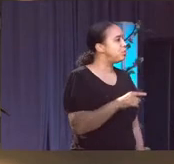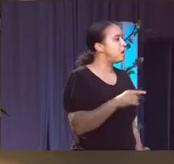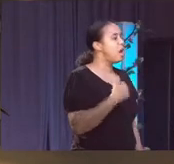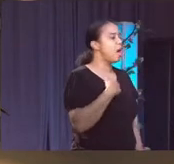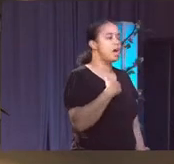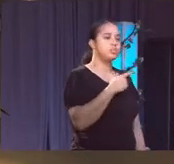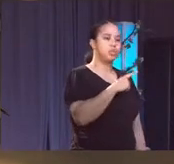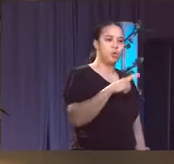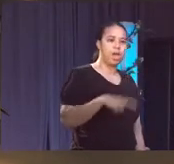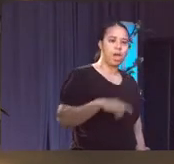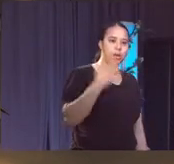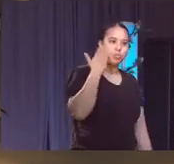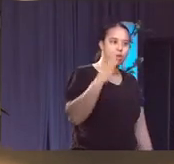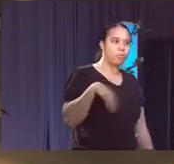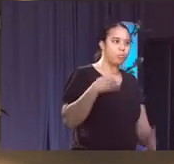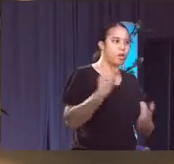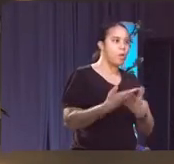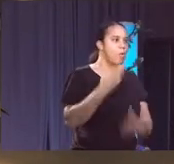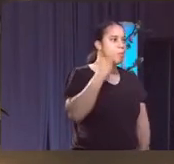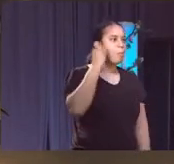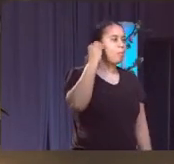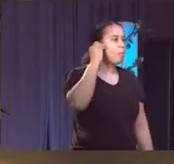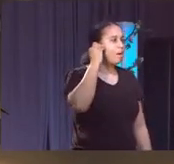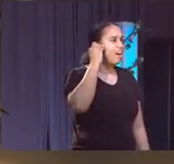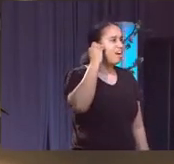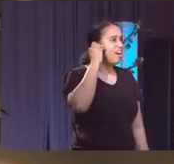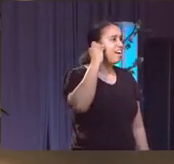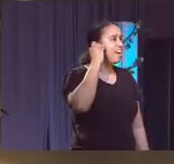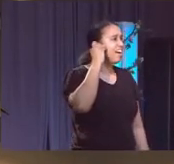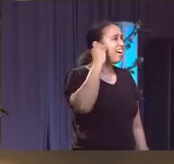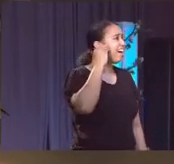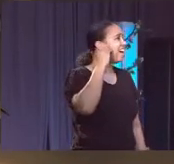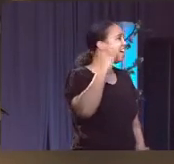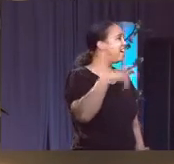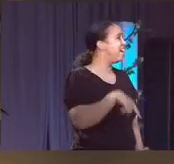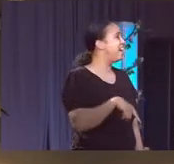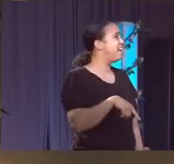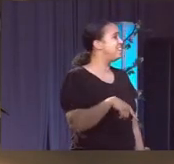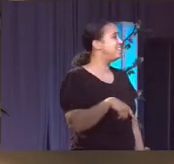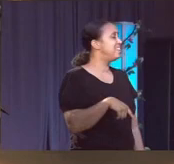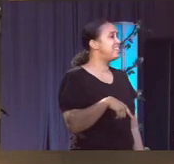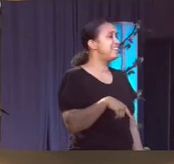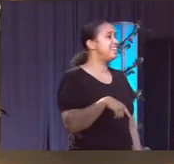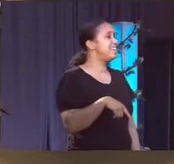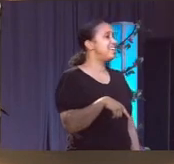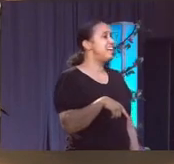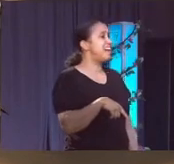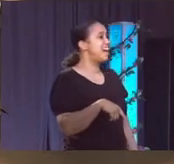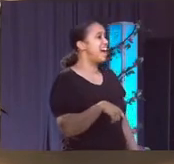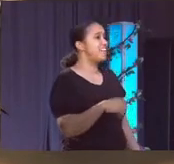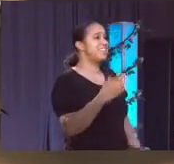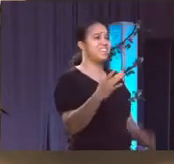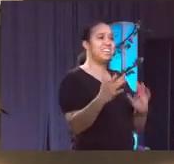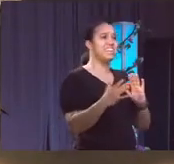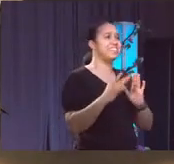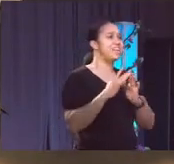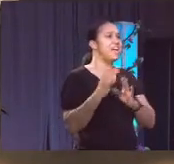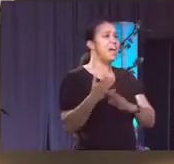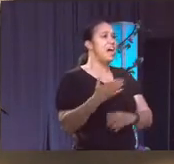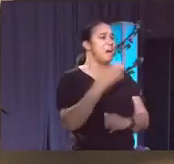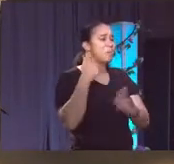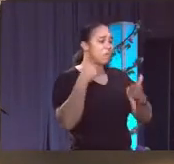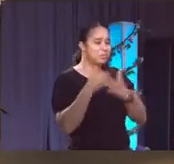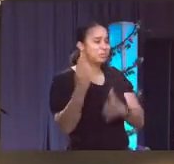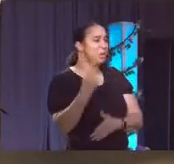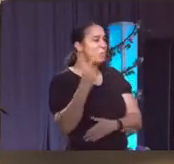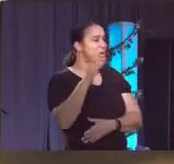was like, Lord, I don't know if I'm going to make it home. Because this contact I got right now, I might need to just park in the truck for about 20